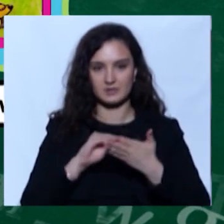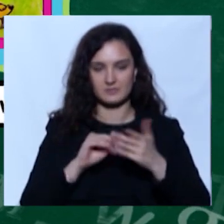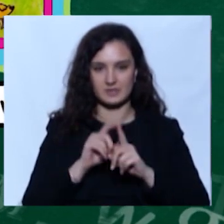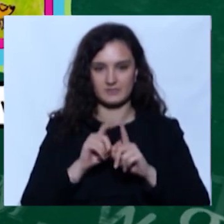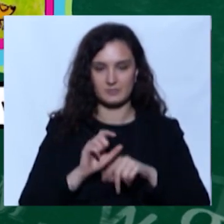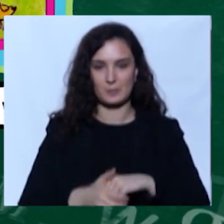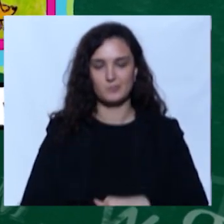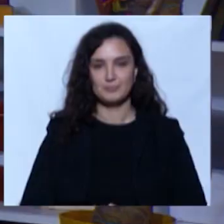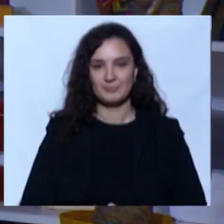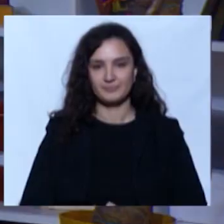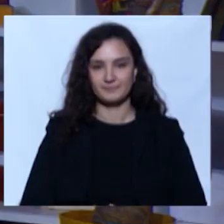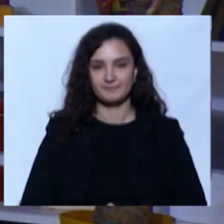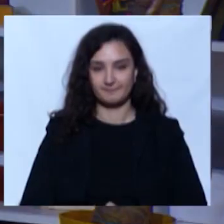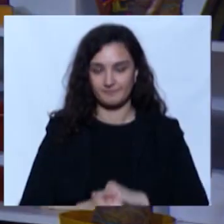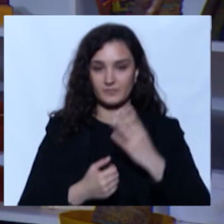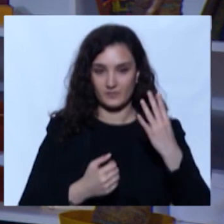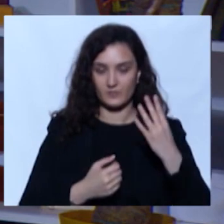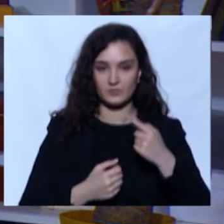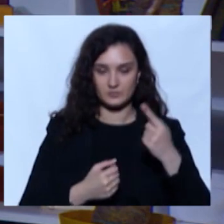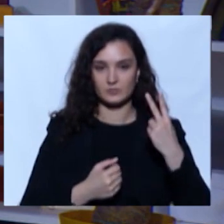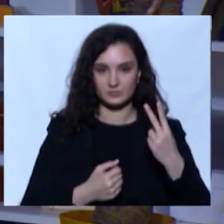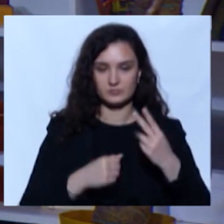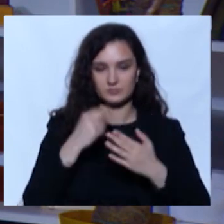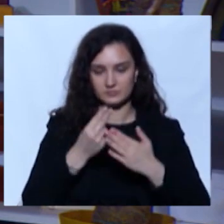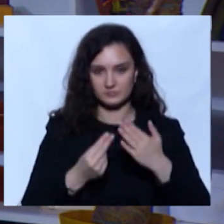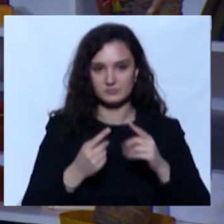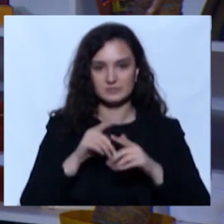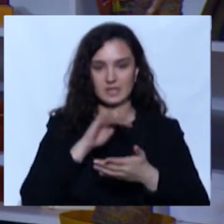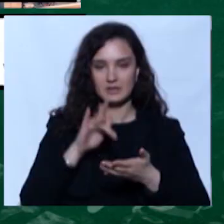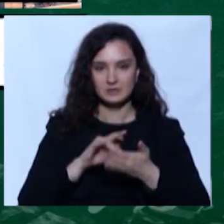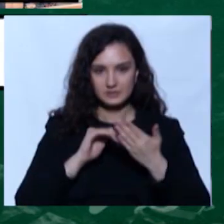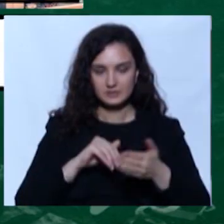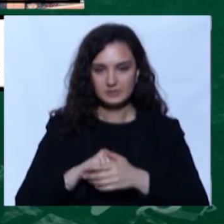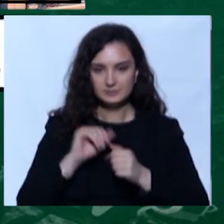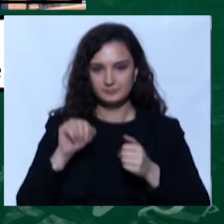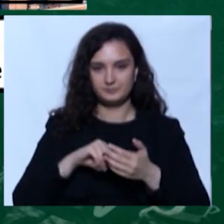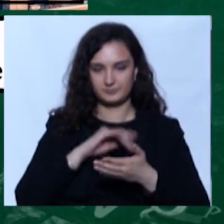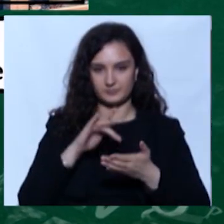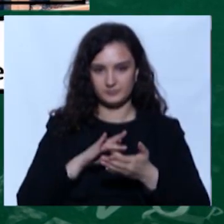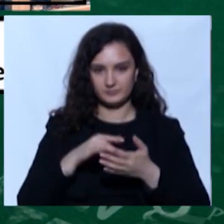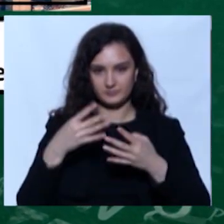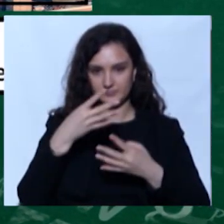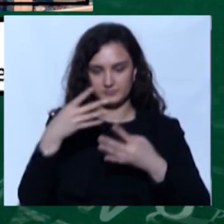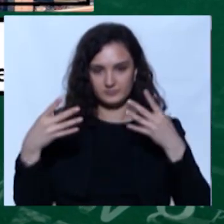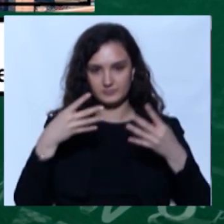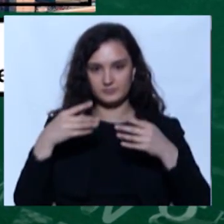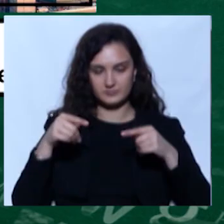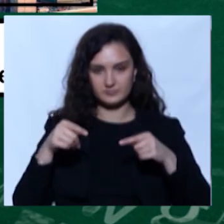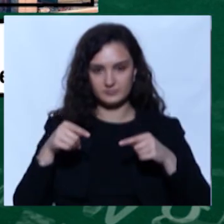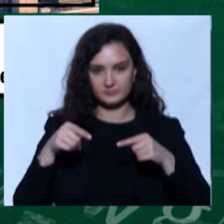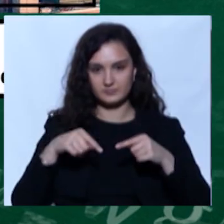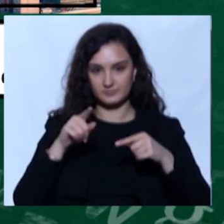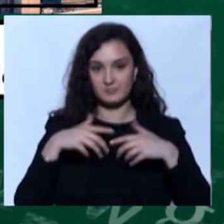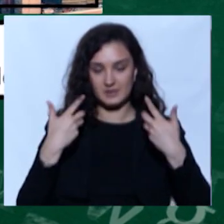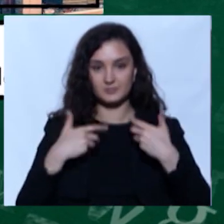words. For grades 4 through 6, draw a city. You can draw Curious George in the city and then write